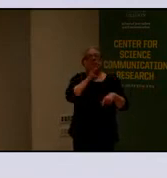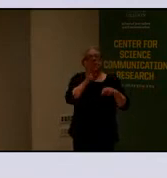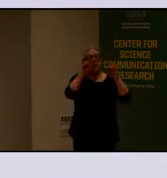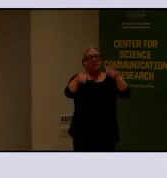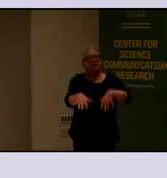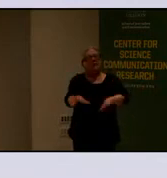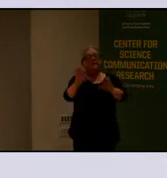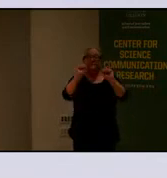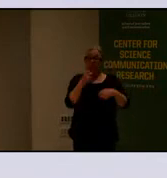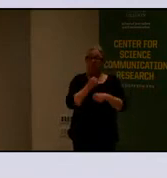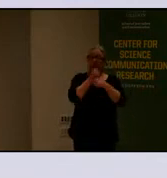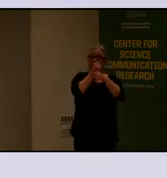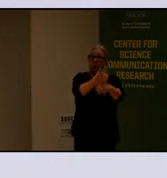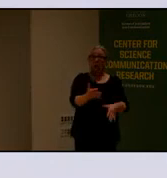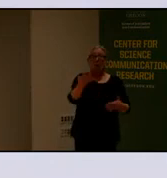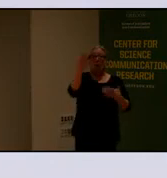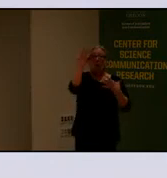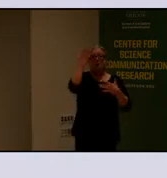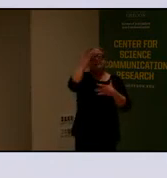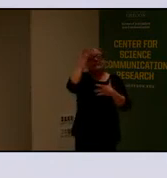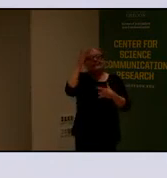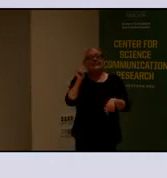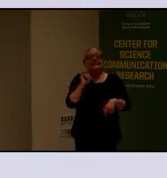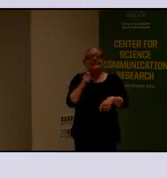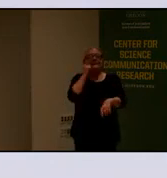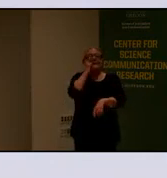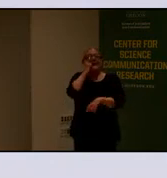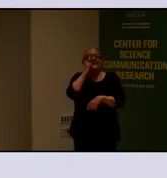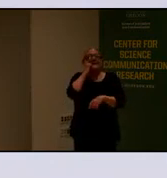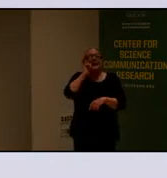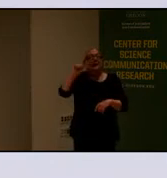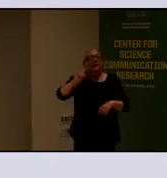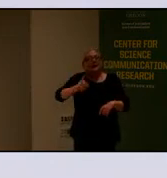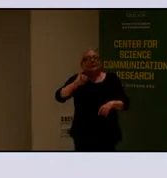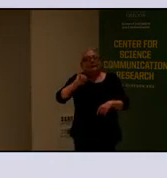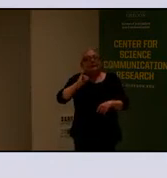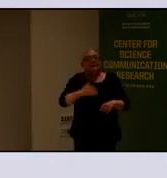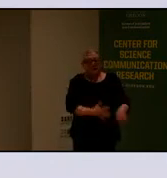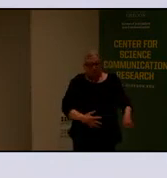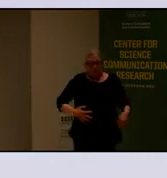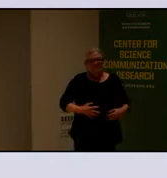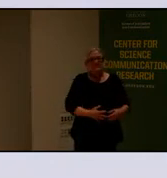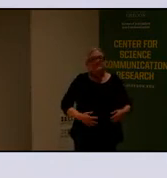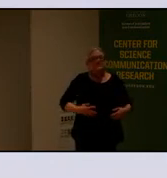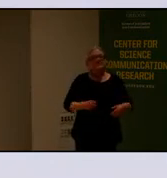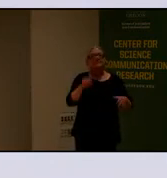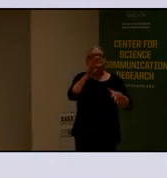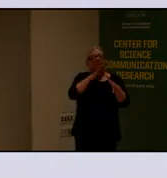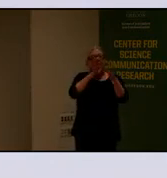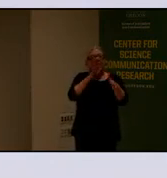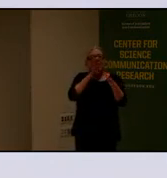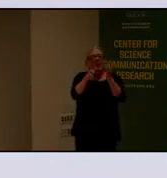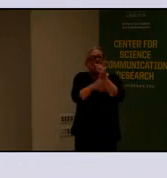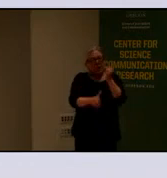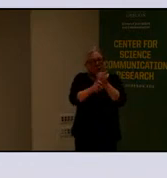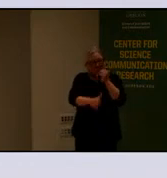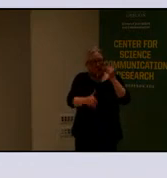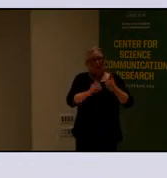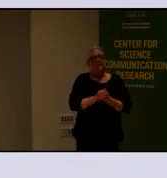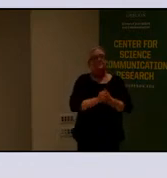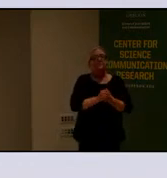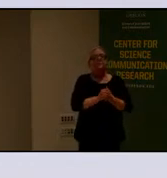diseases, including skin infections or sometimes what we call gastrointestinal illness, so vomiting, diarrhea. We talk